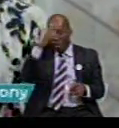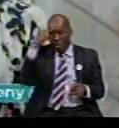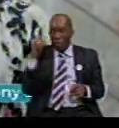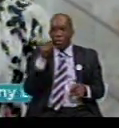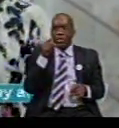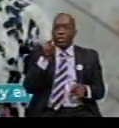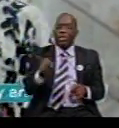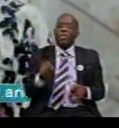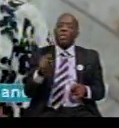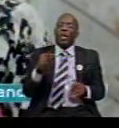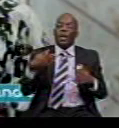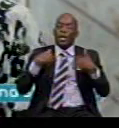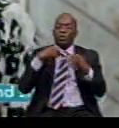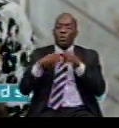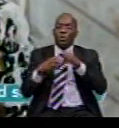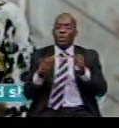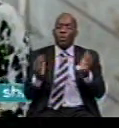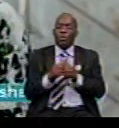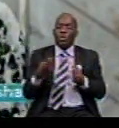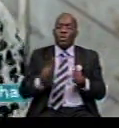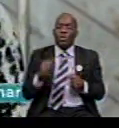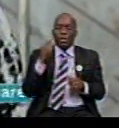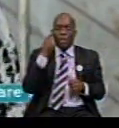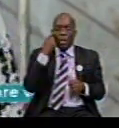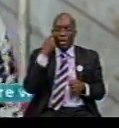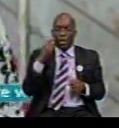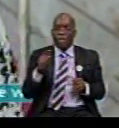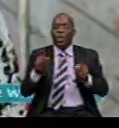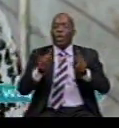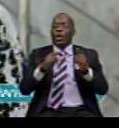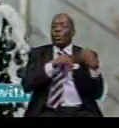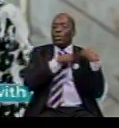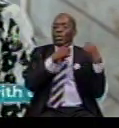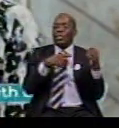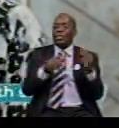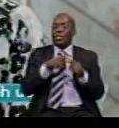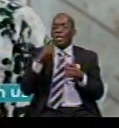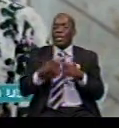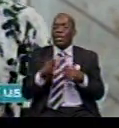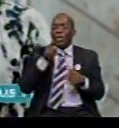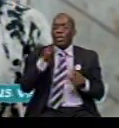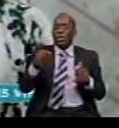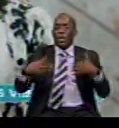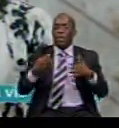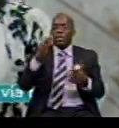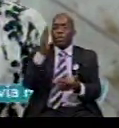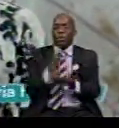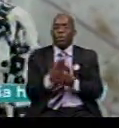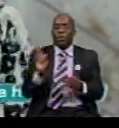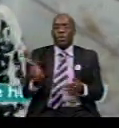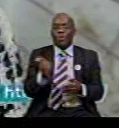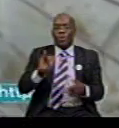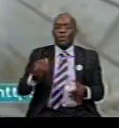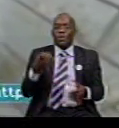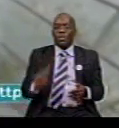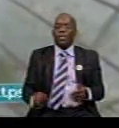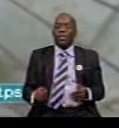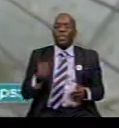month, God did it, and from that same day till this moment, I've not been using my glasses again. Praise the